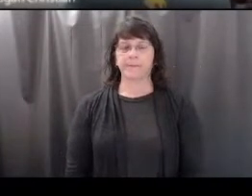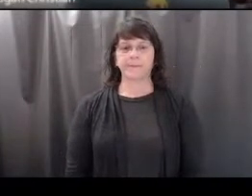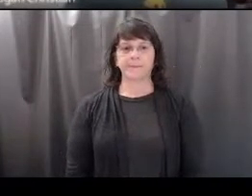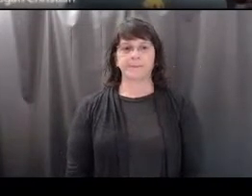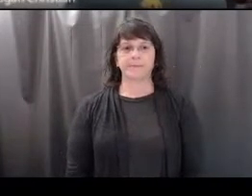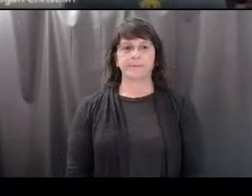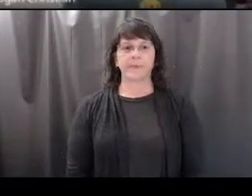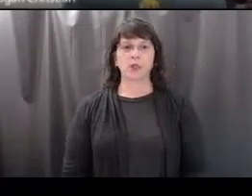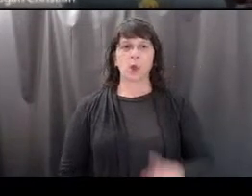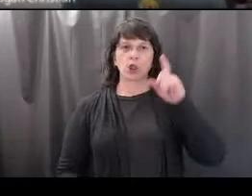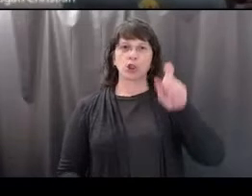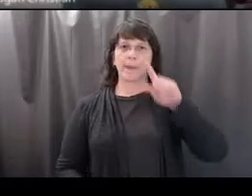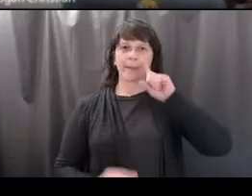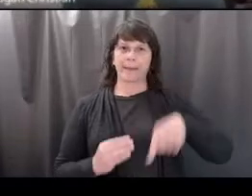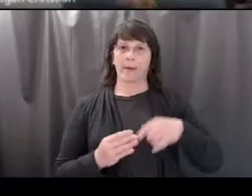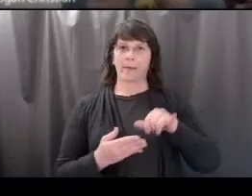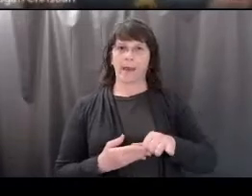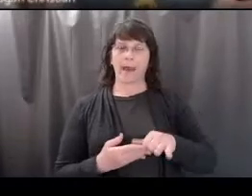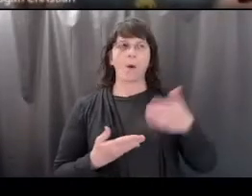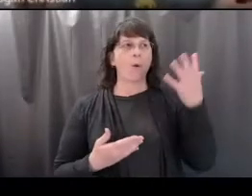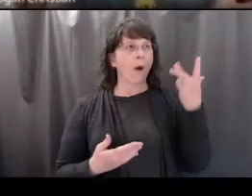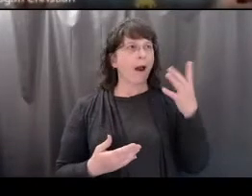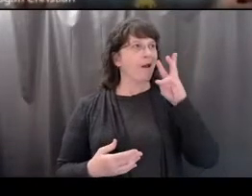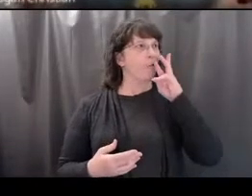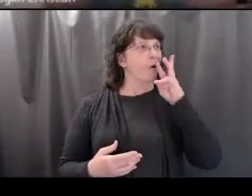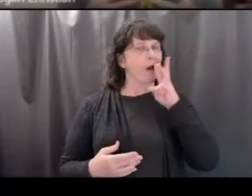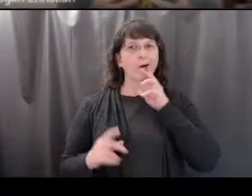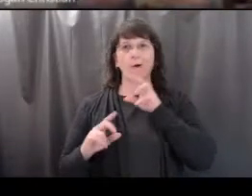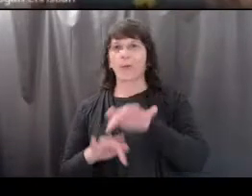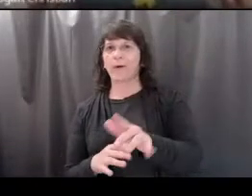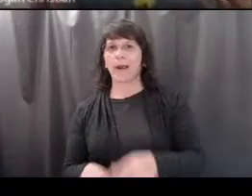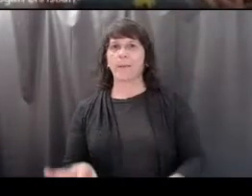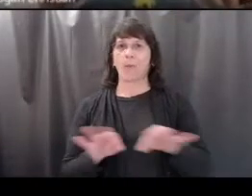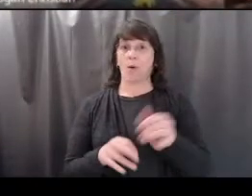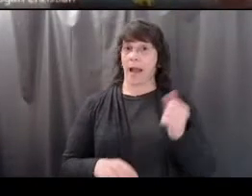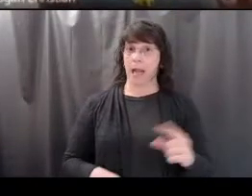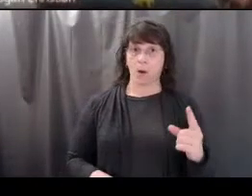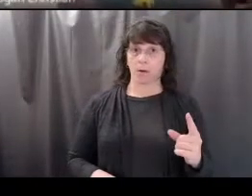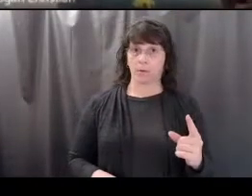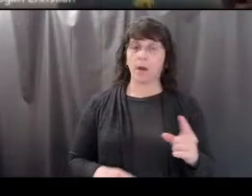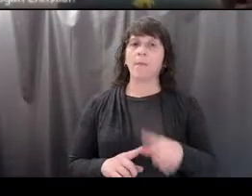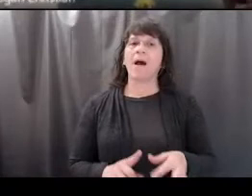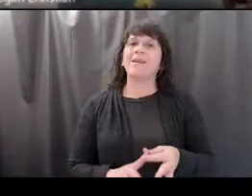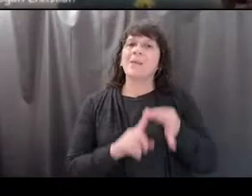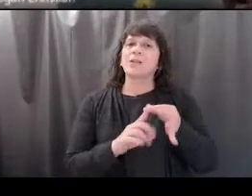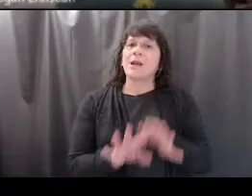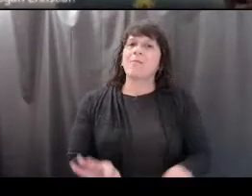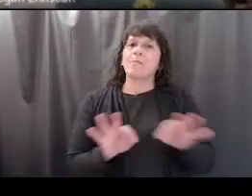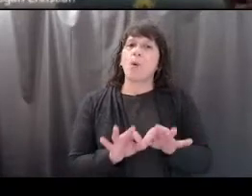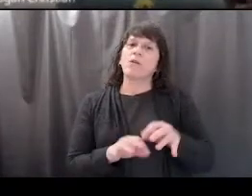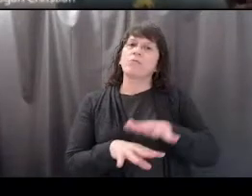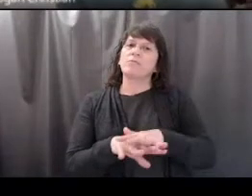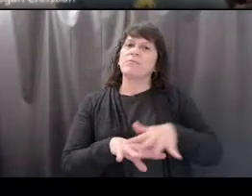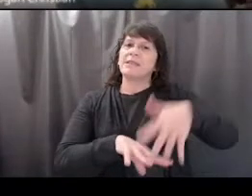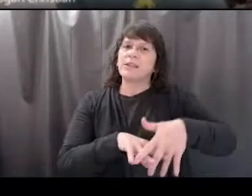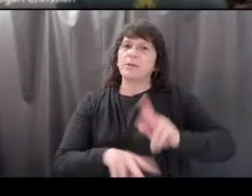So you should be thinking about that. Why is water and rivers important to anybody, but especially the indigenous people of this